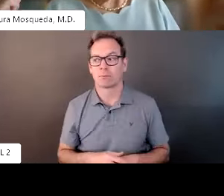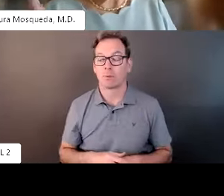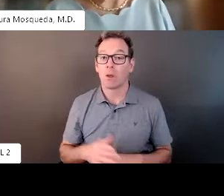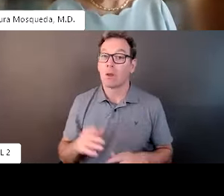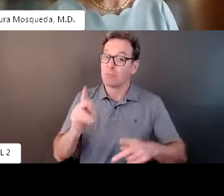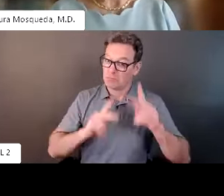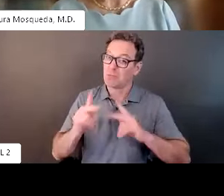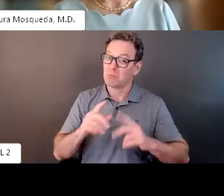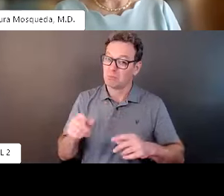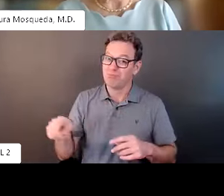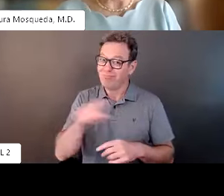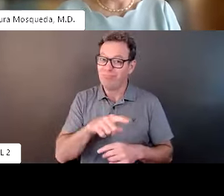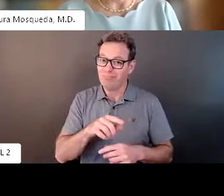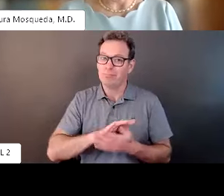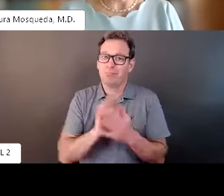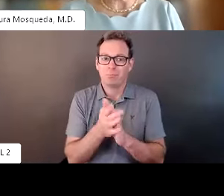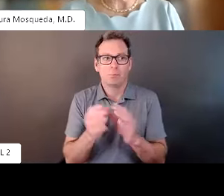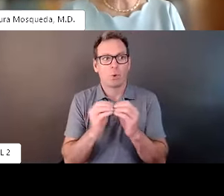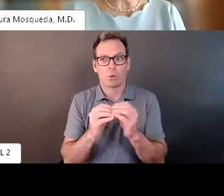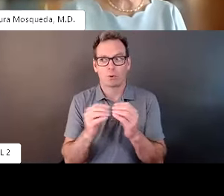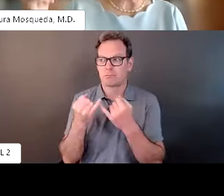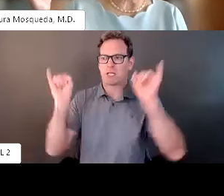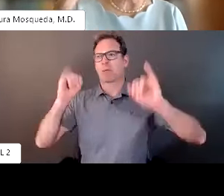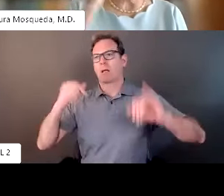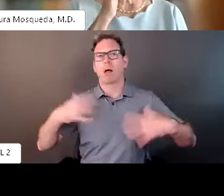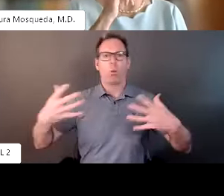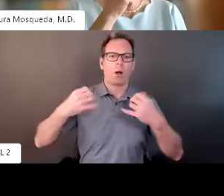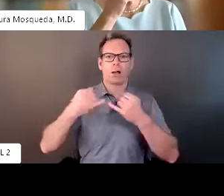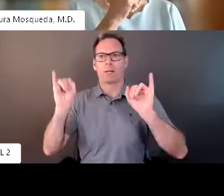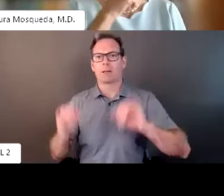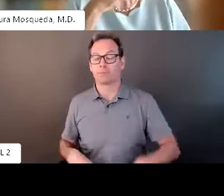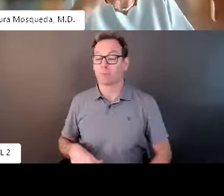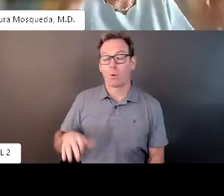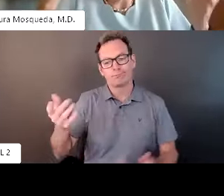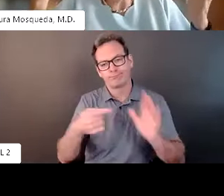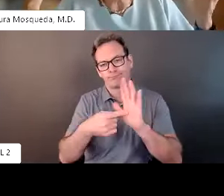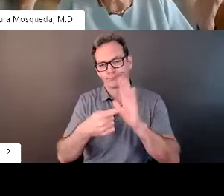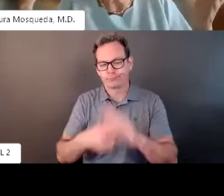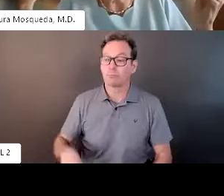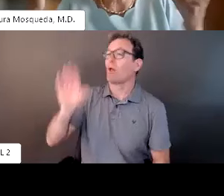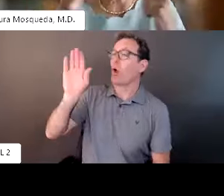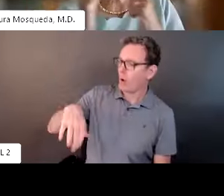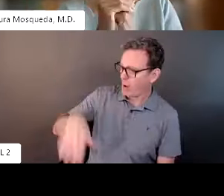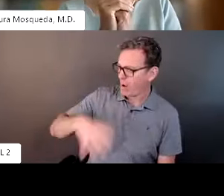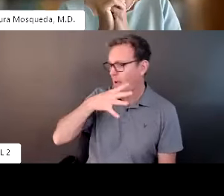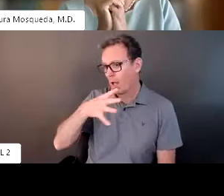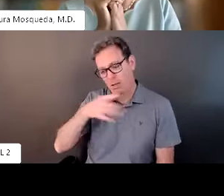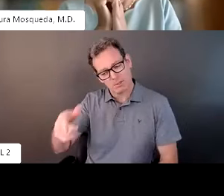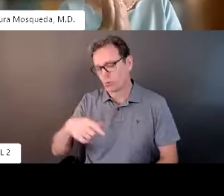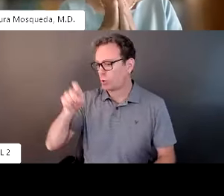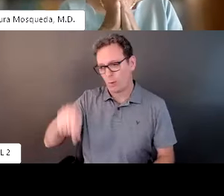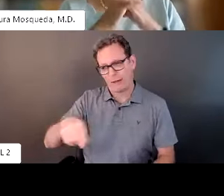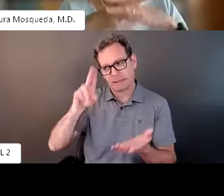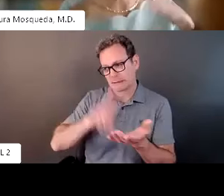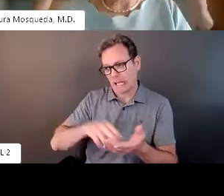So that makes us more susceptible to threats. Well, Mom, if you don't sign over your house, I don't really see how I can stay here